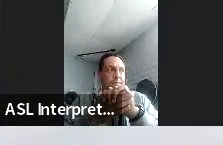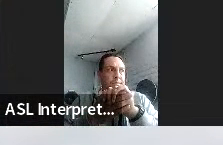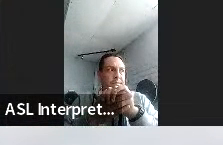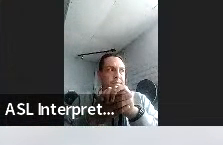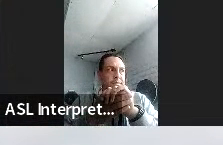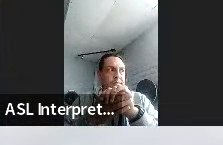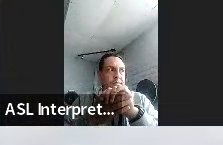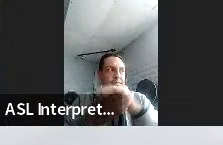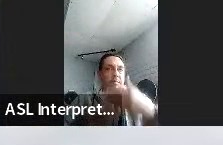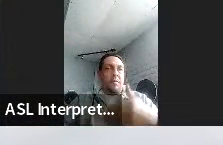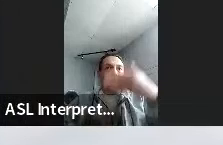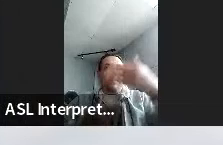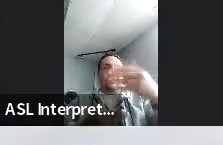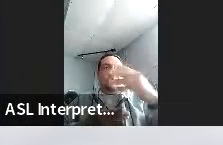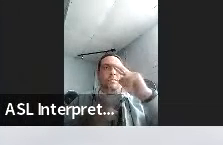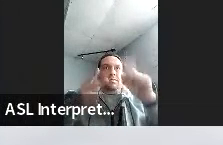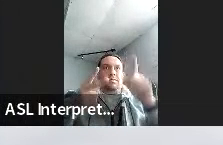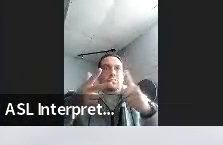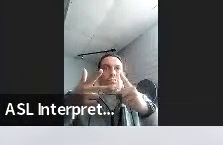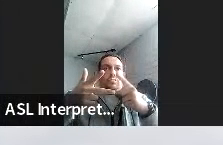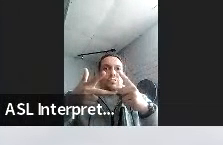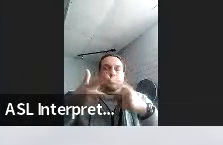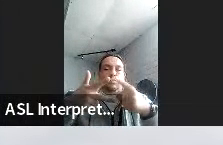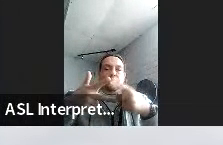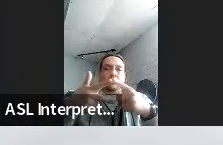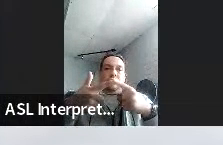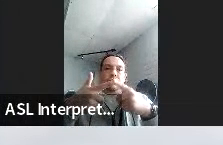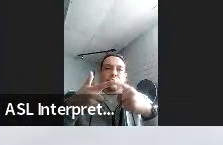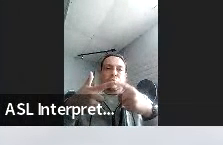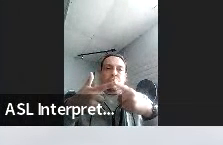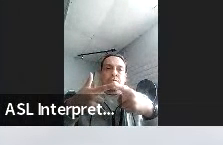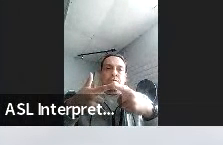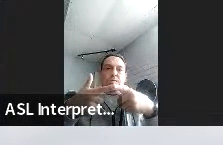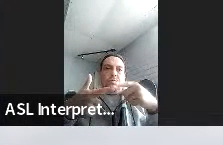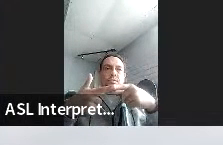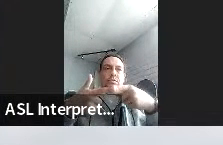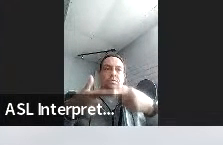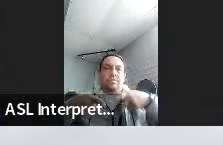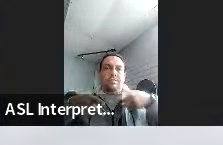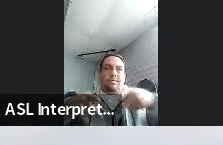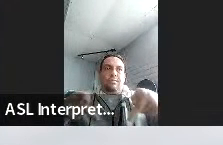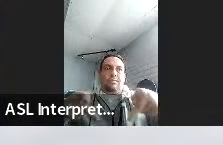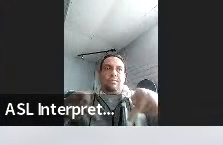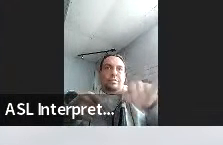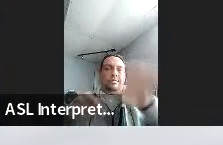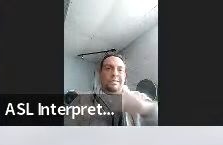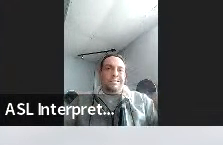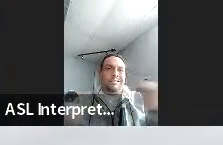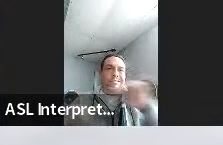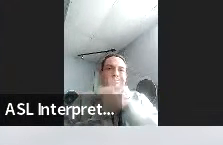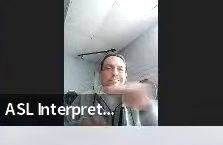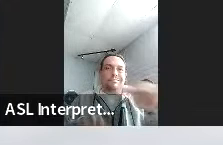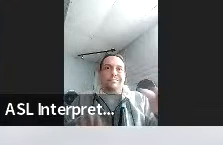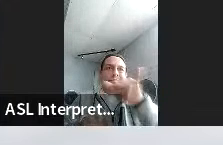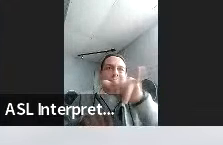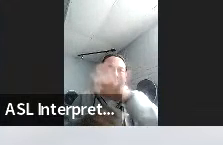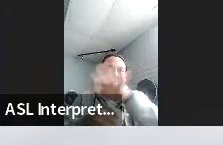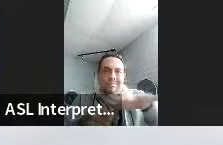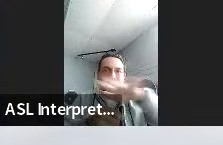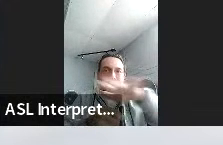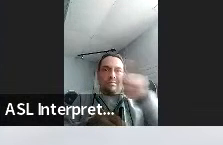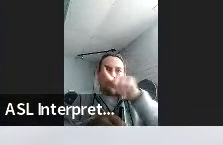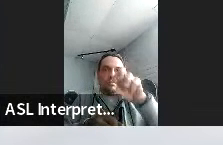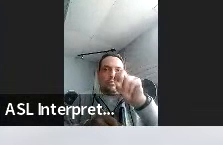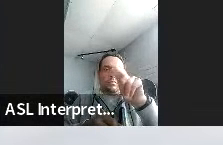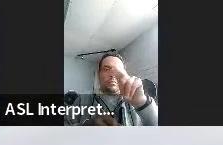Proposal two is about allowing consistent business types in similar zoning districts. Today, our neighborhood retail